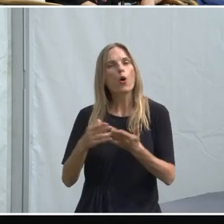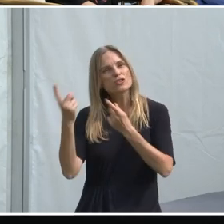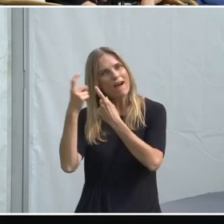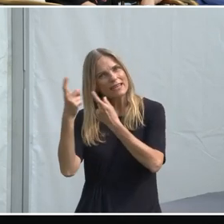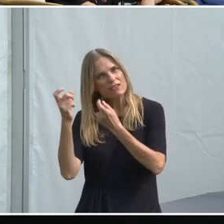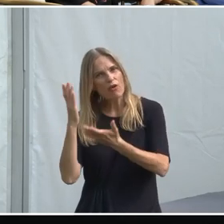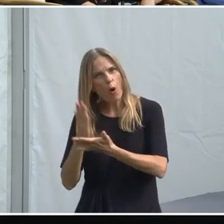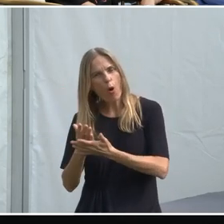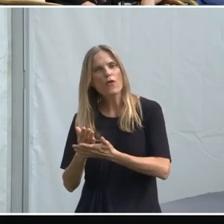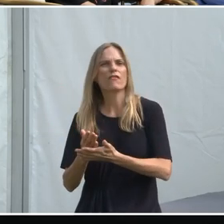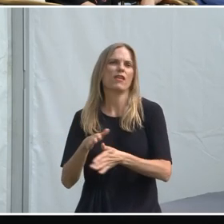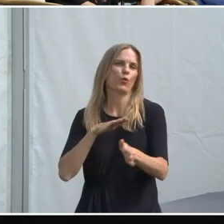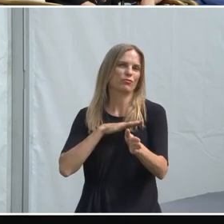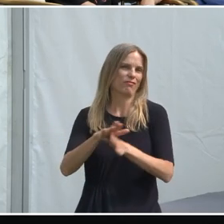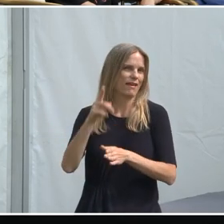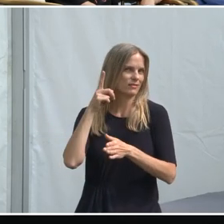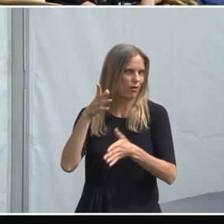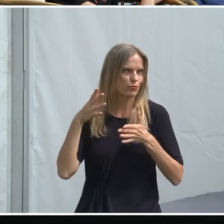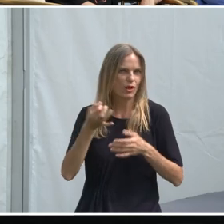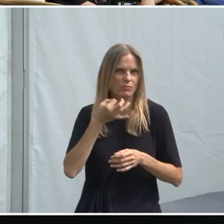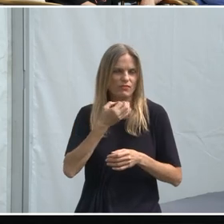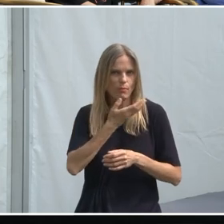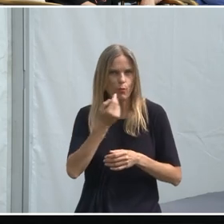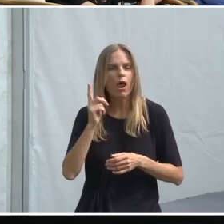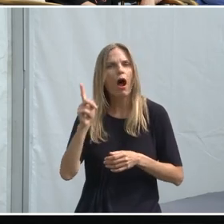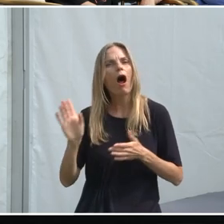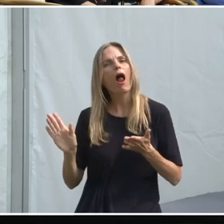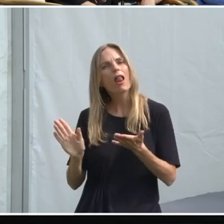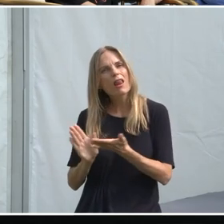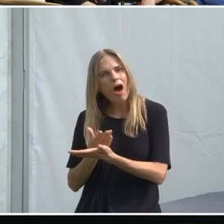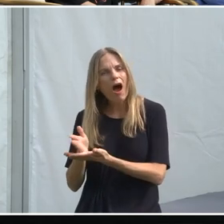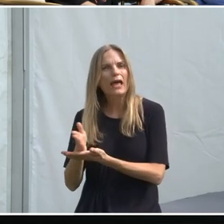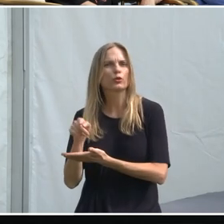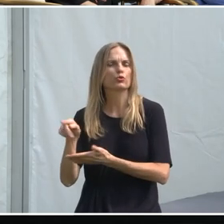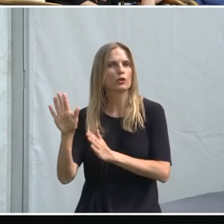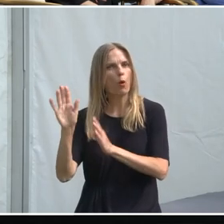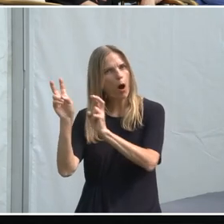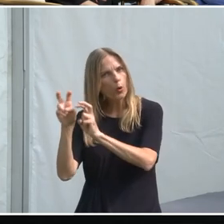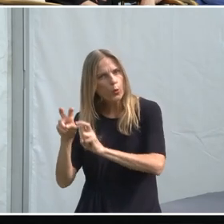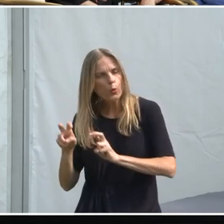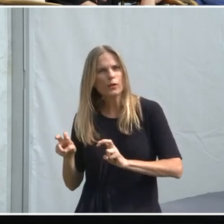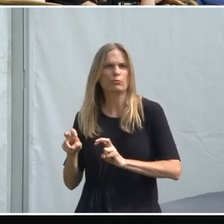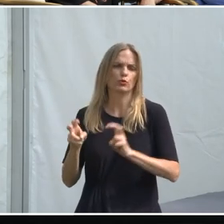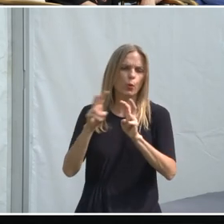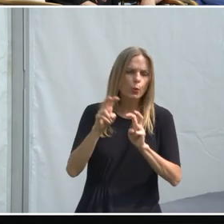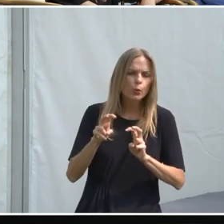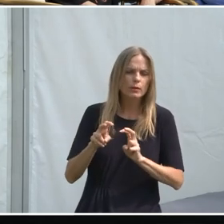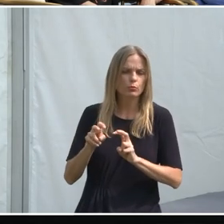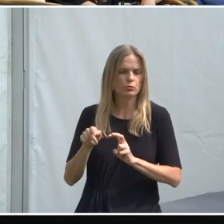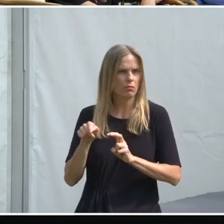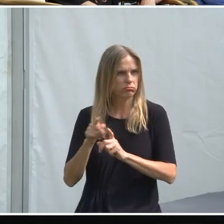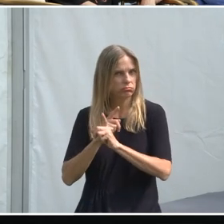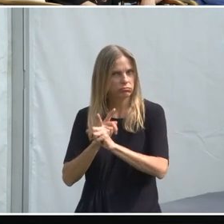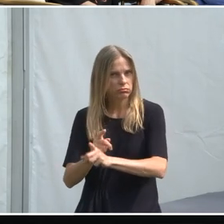full understanding, but still solutions based on your research, the practice and your work